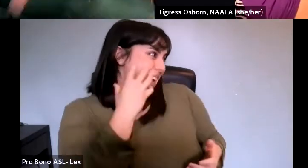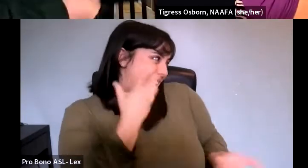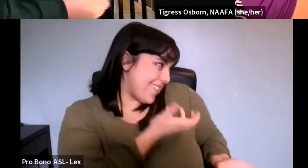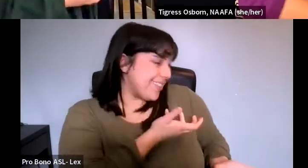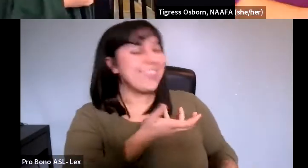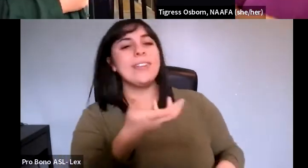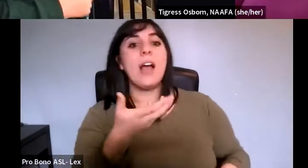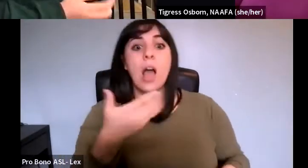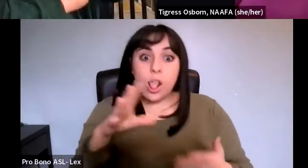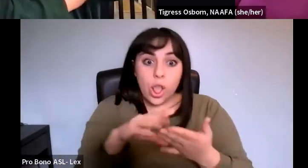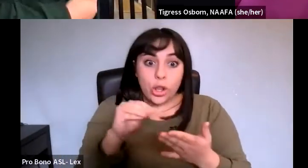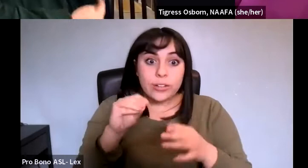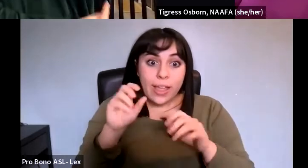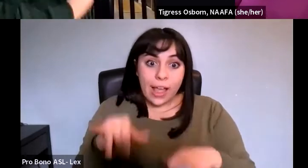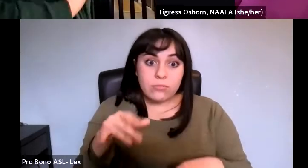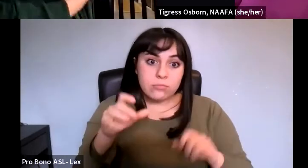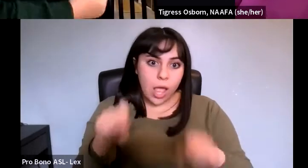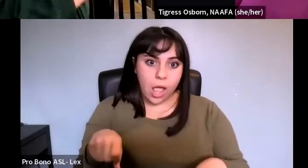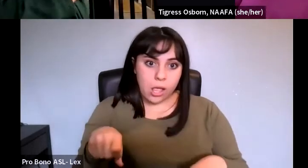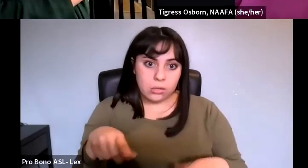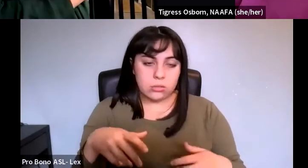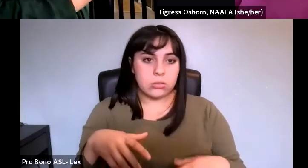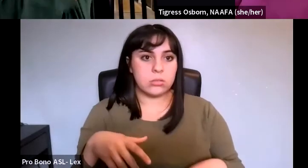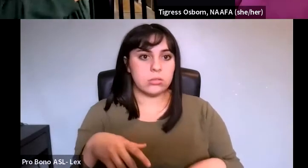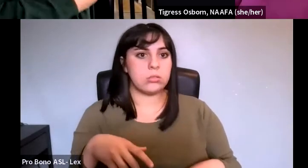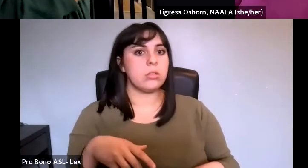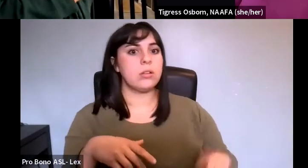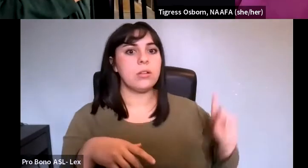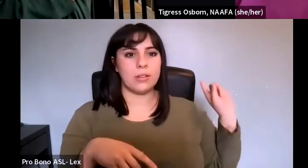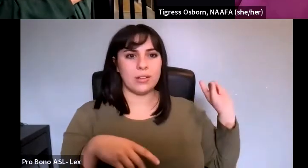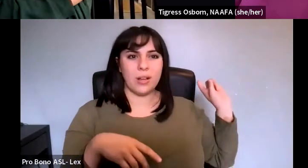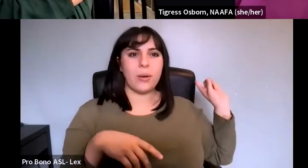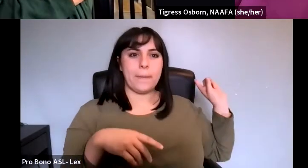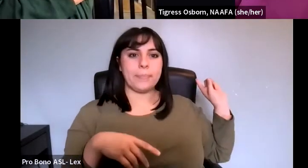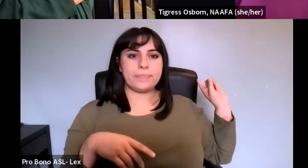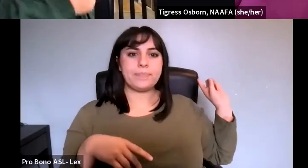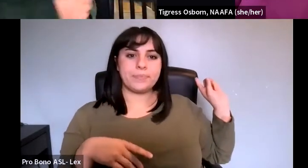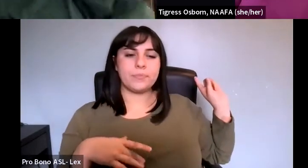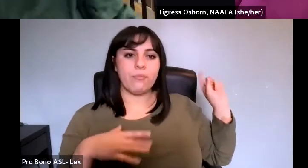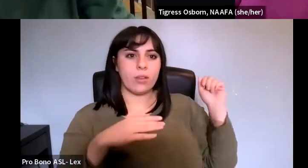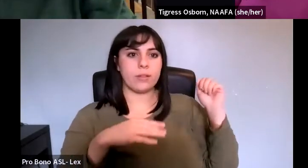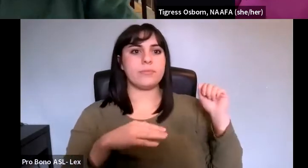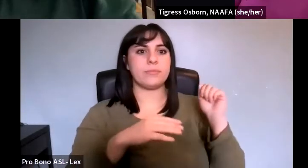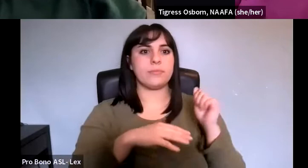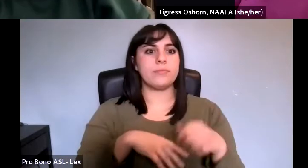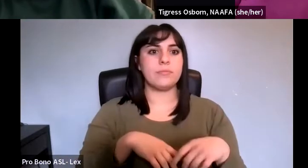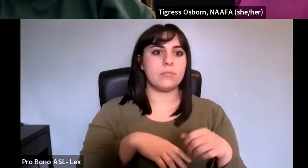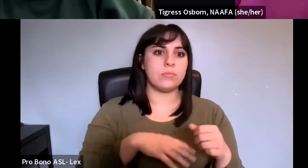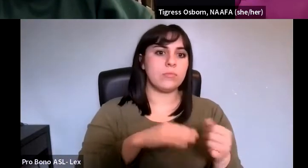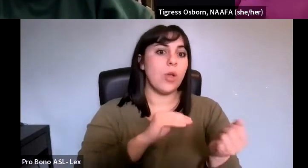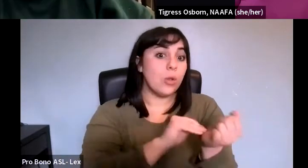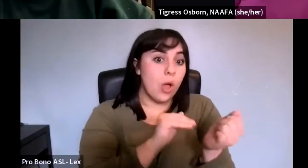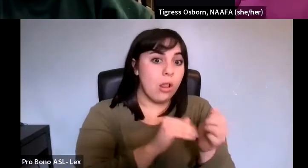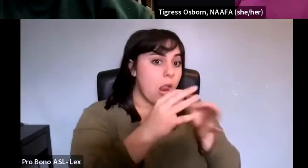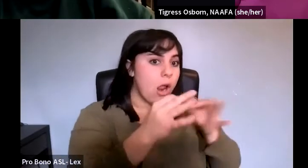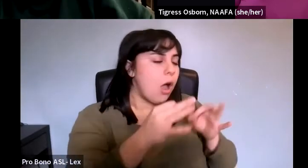And I said to him, like, oh, so you mean like if you gave it from underneath, because there's a lot of flop here. And then he said, like, oh, don't worry,